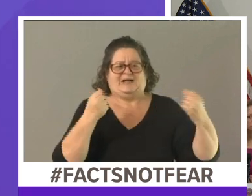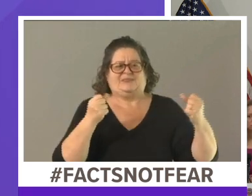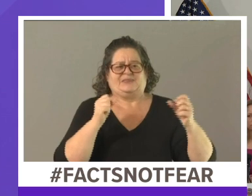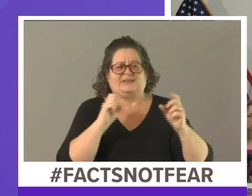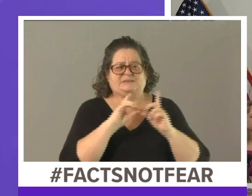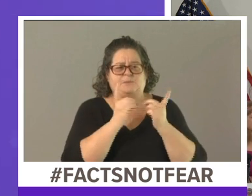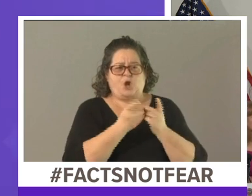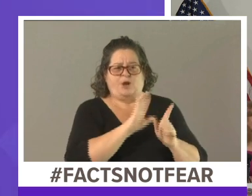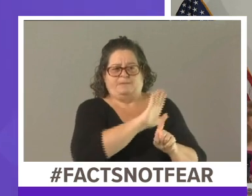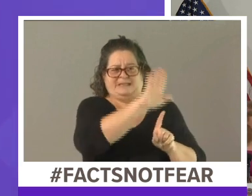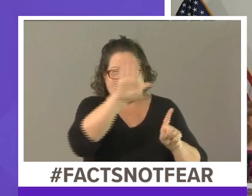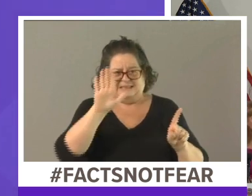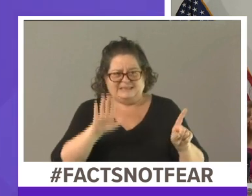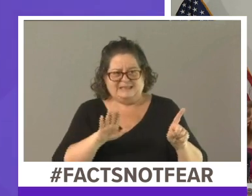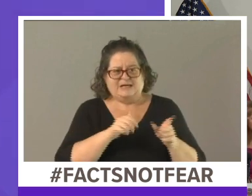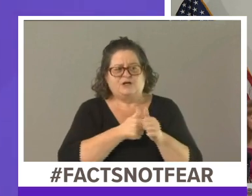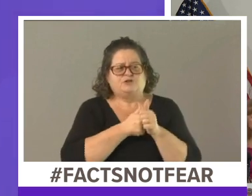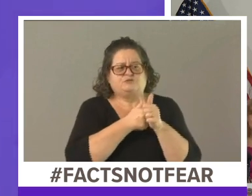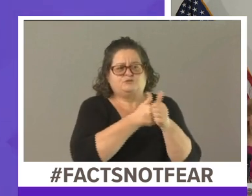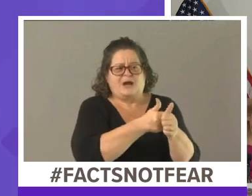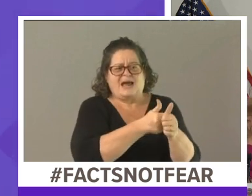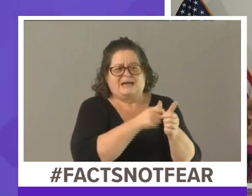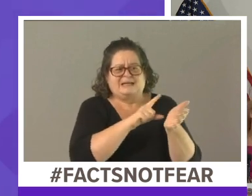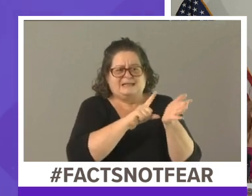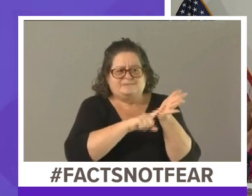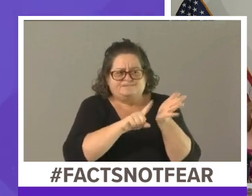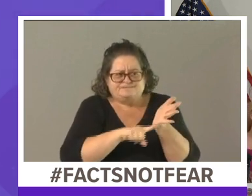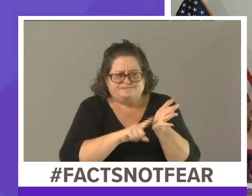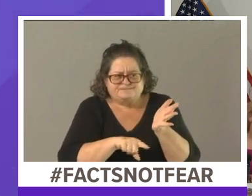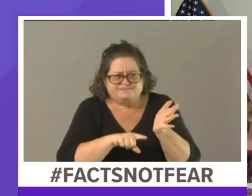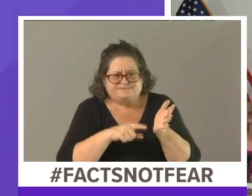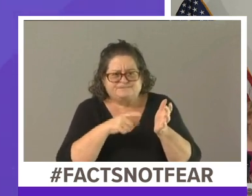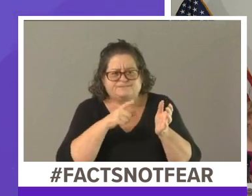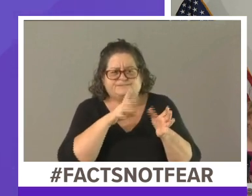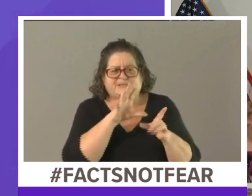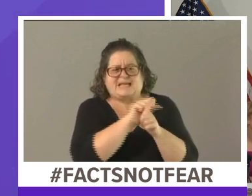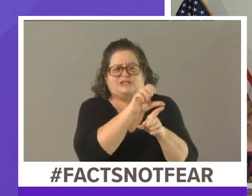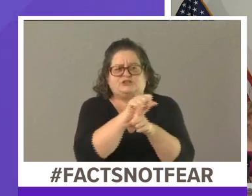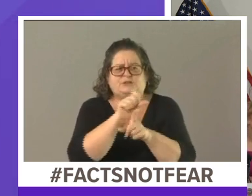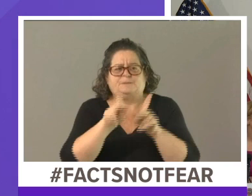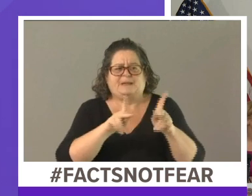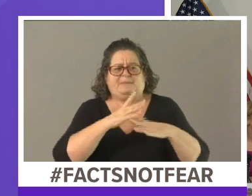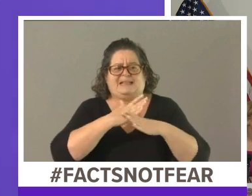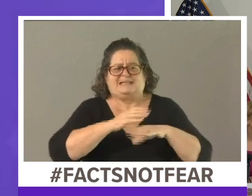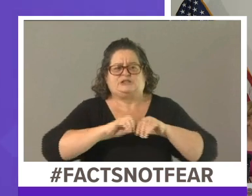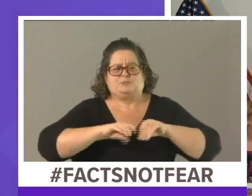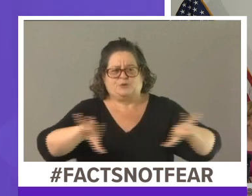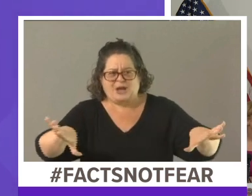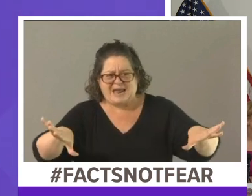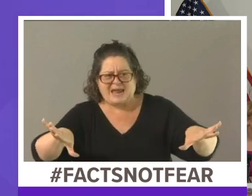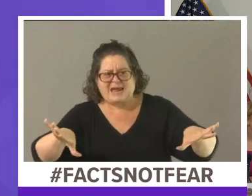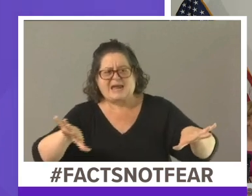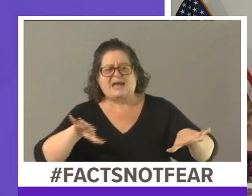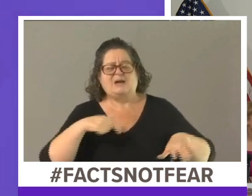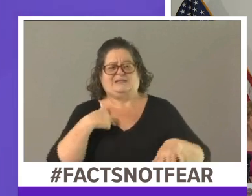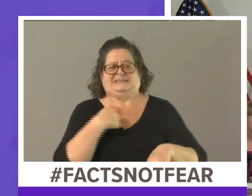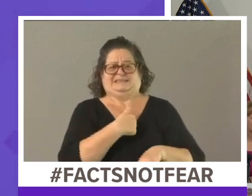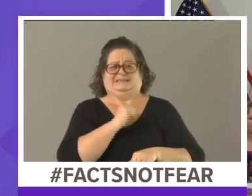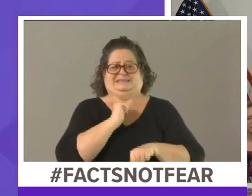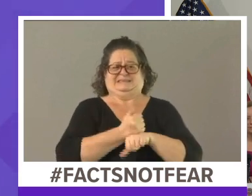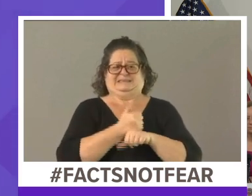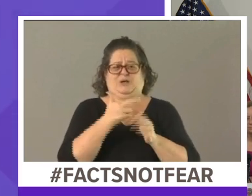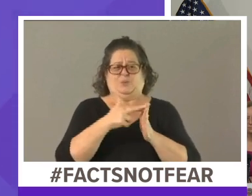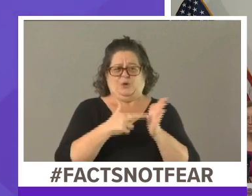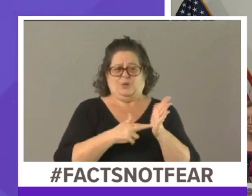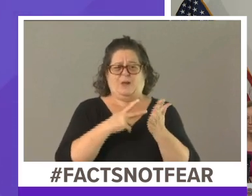our mitigation strategies and make changes and adjustments as necessary. I